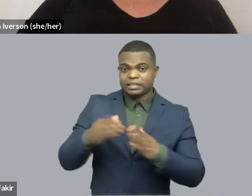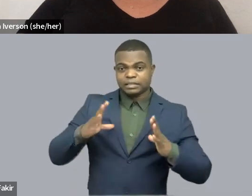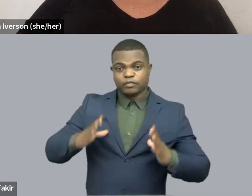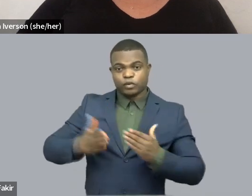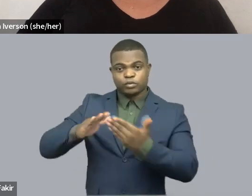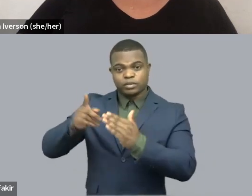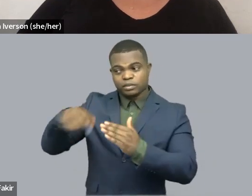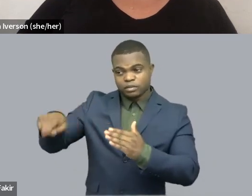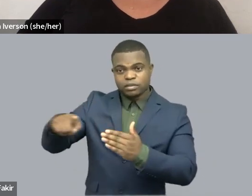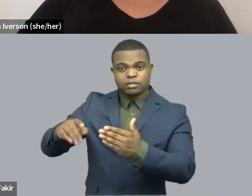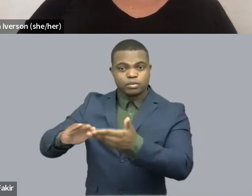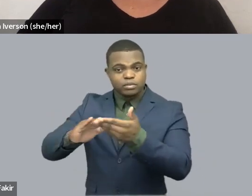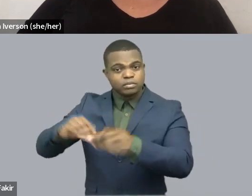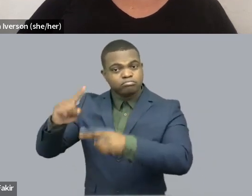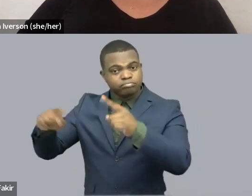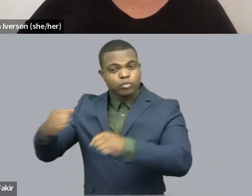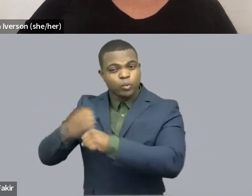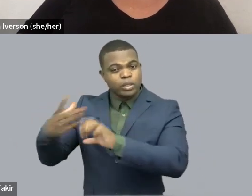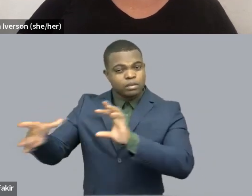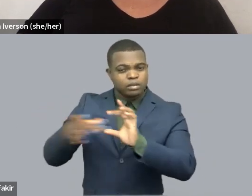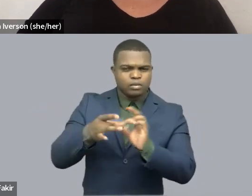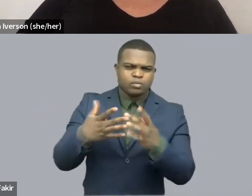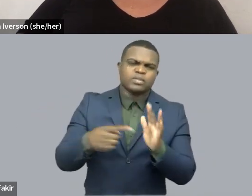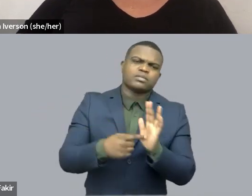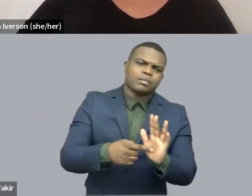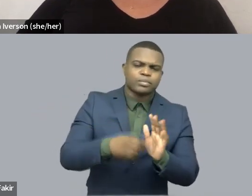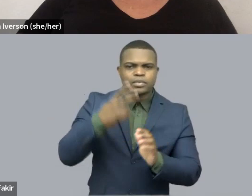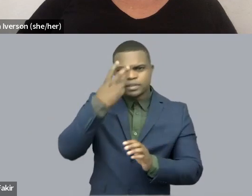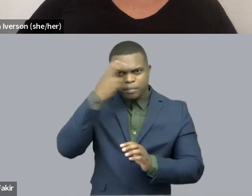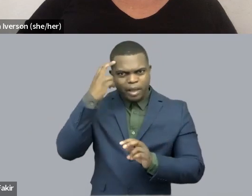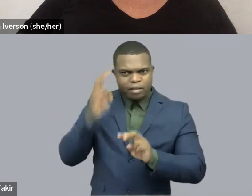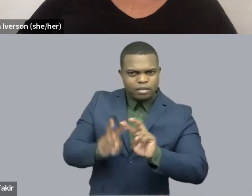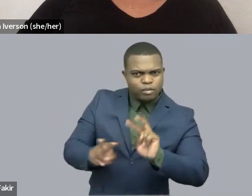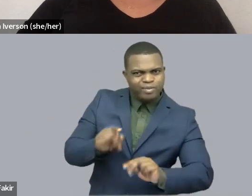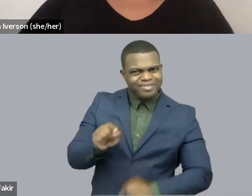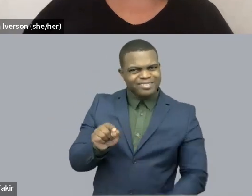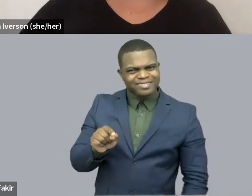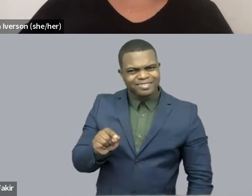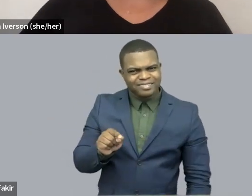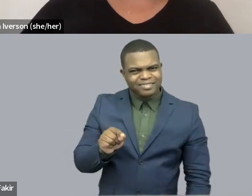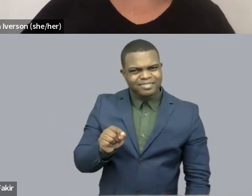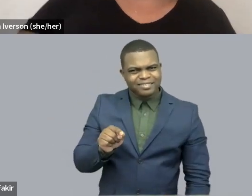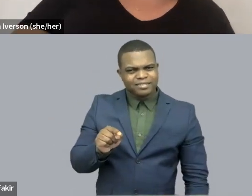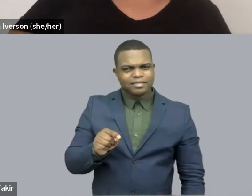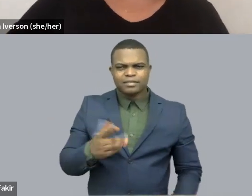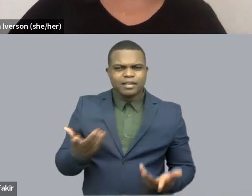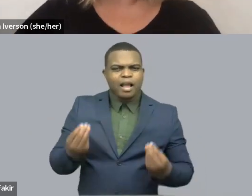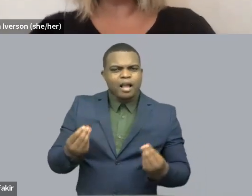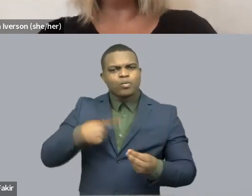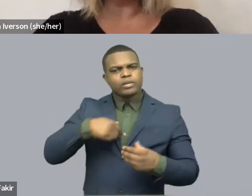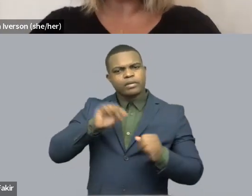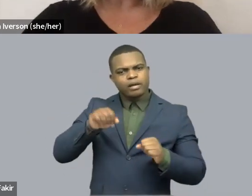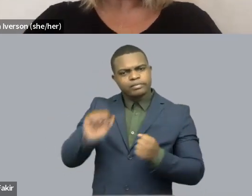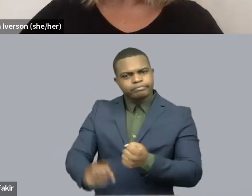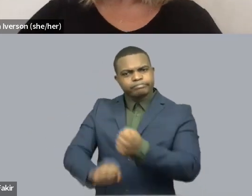a research project. So I will pick your brain, and if anyone in the in the chat is willing to help, please drop me a line, because we will start